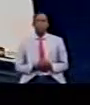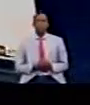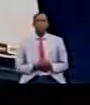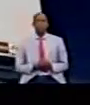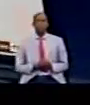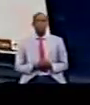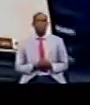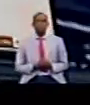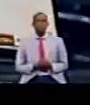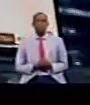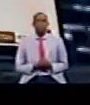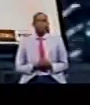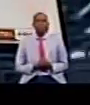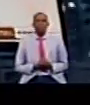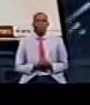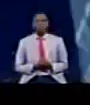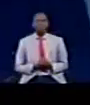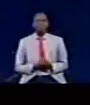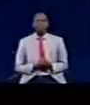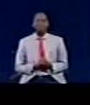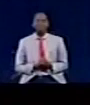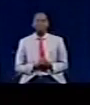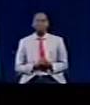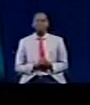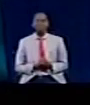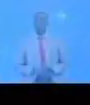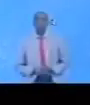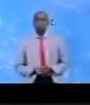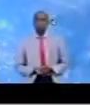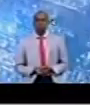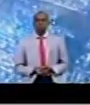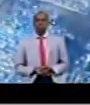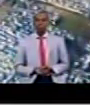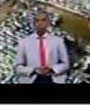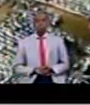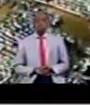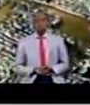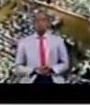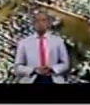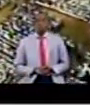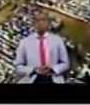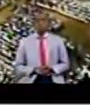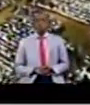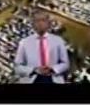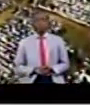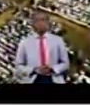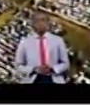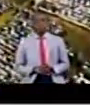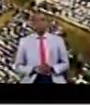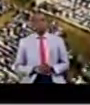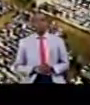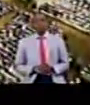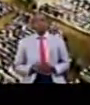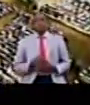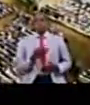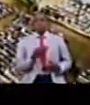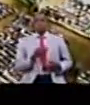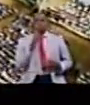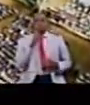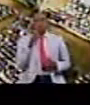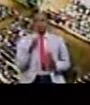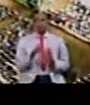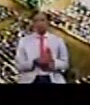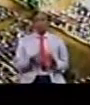making efforts and things are not coming yet, that is understandable. But if the man just folds his hand and